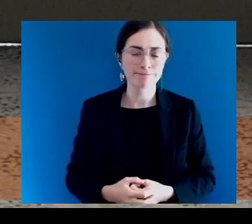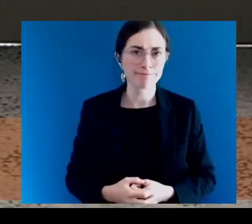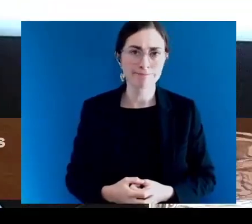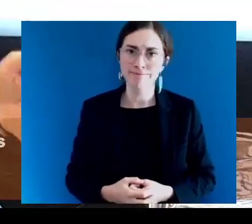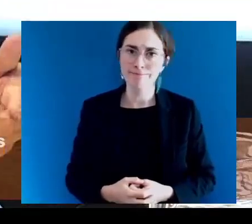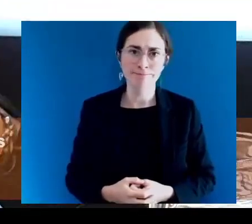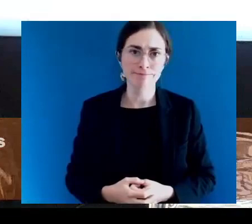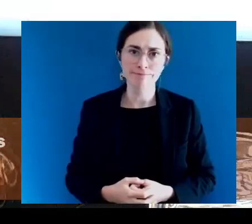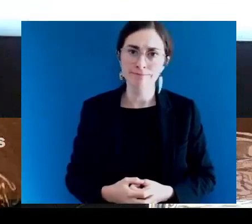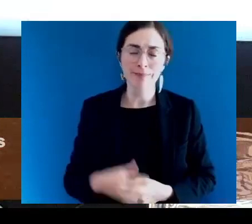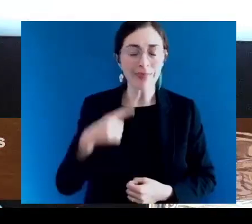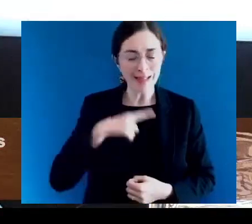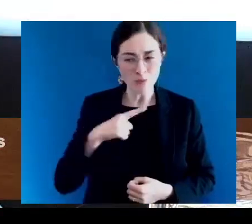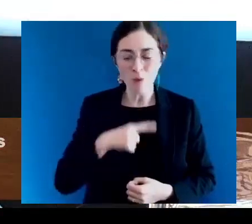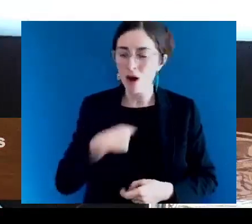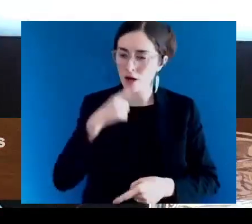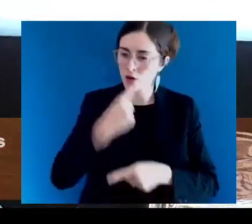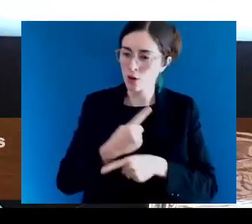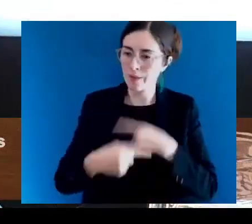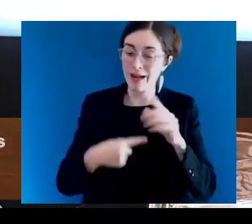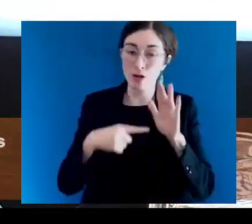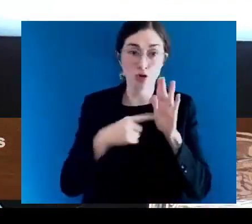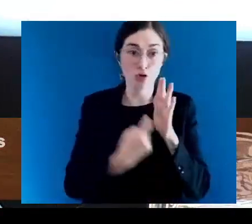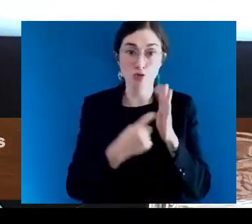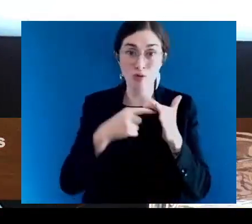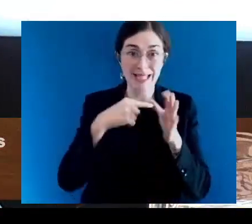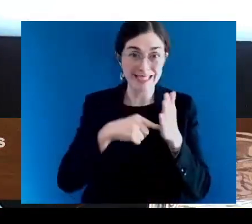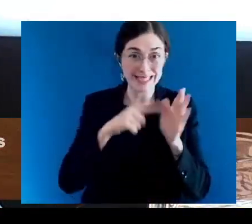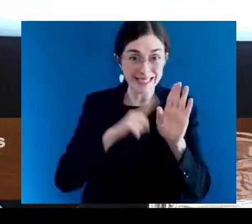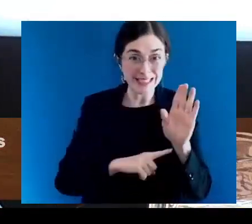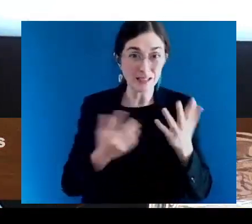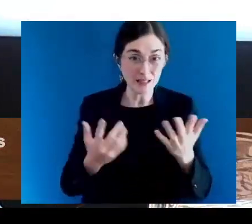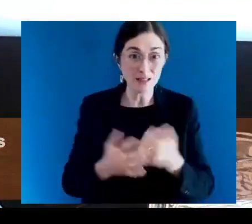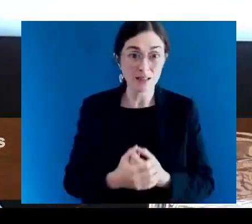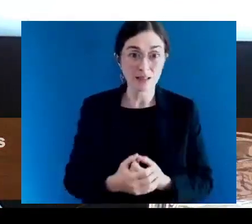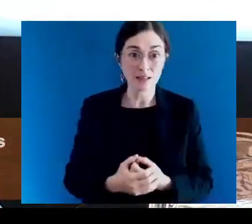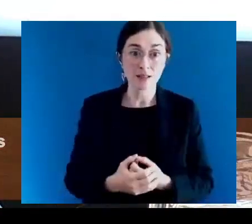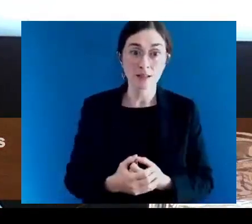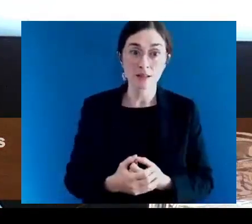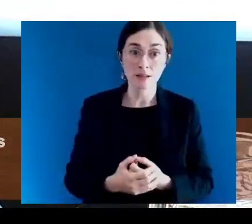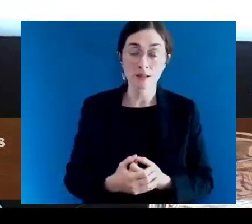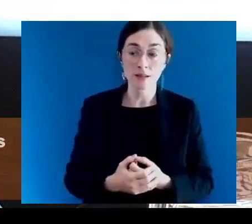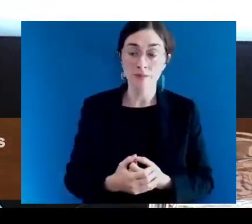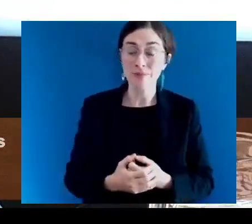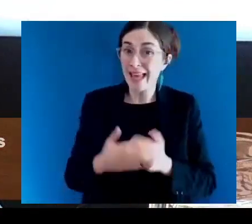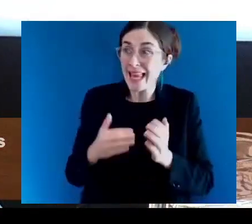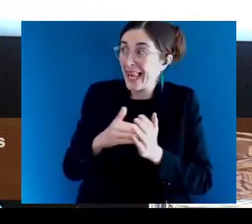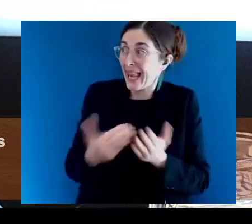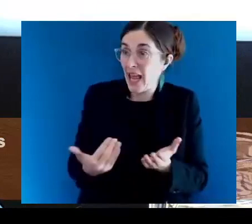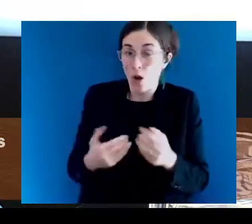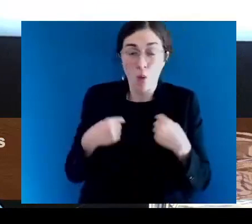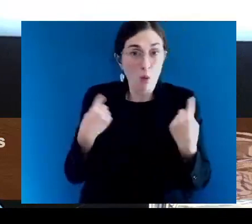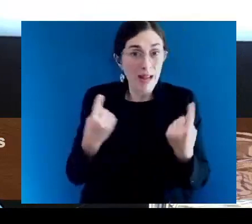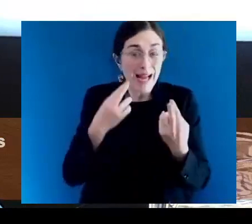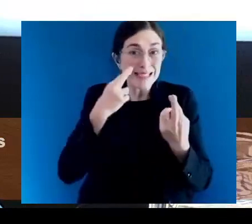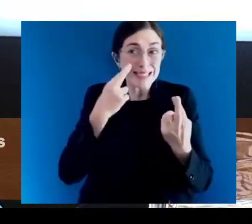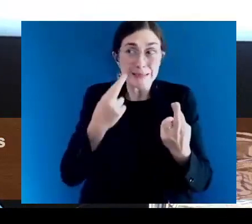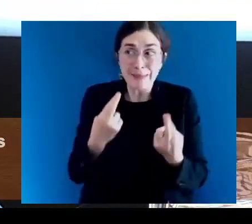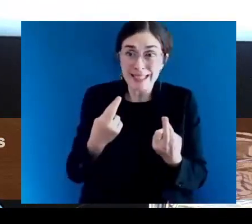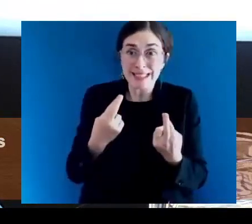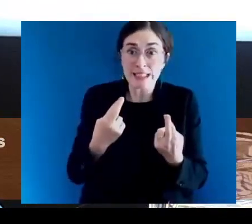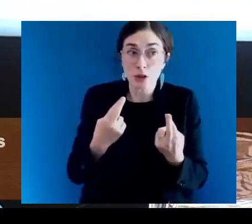around treaty is that right now we are being asked and expected to deliver on things that look like